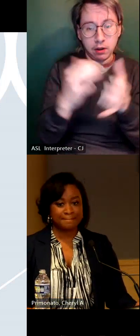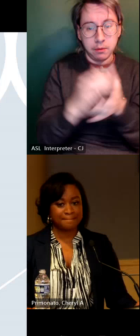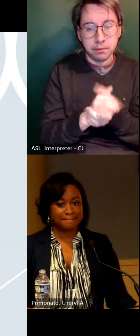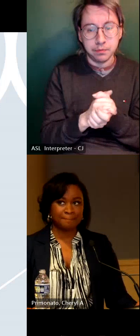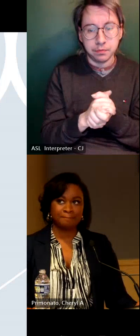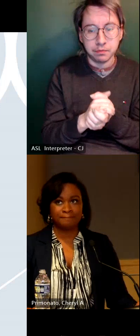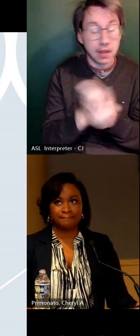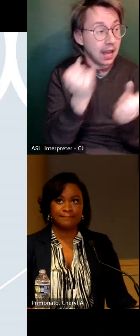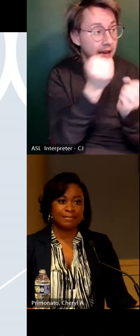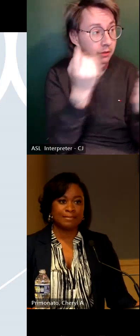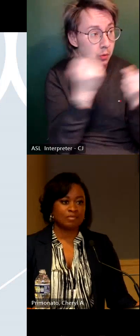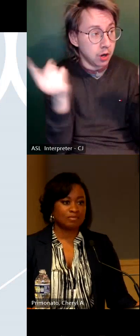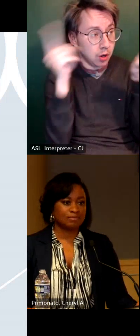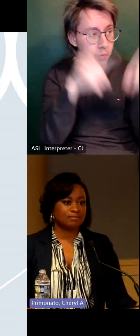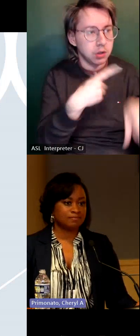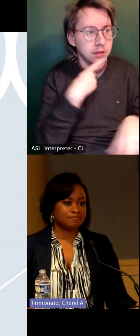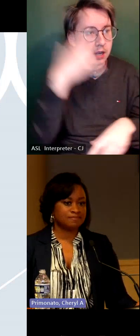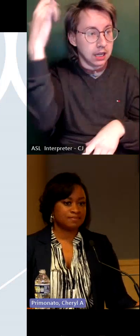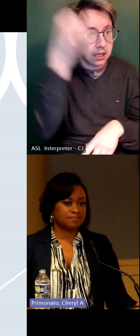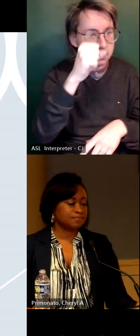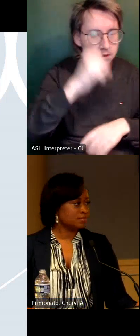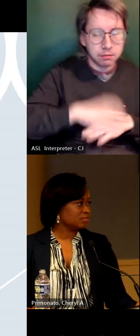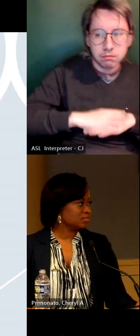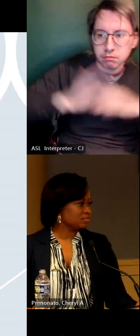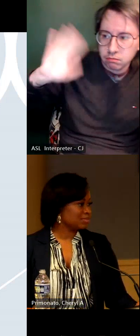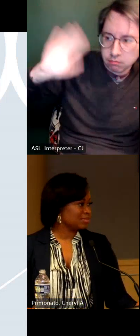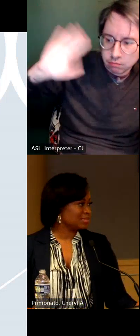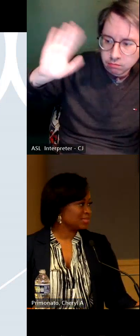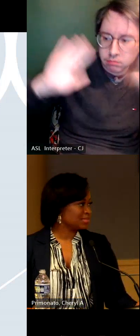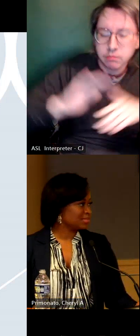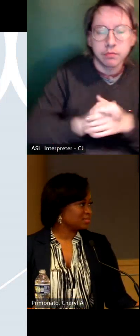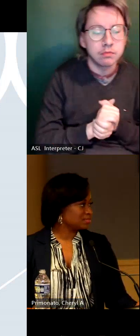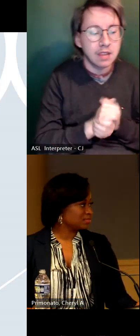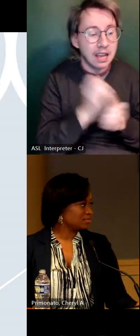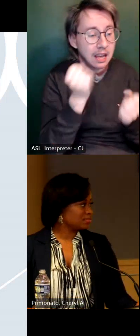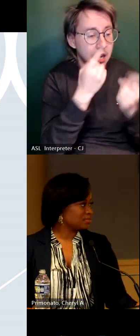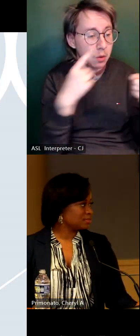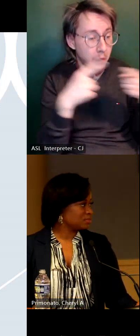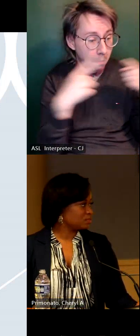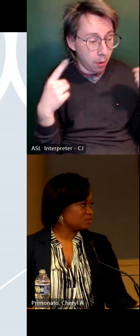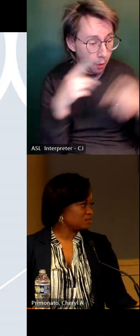All in favor, say aye. Aye. Aye. Any opposed?